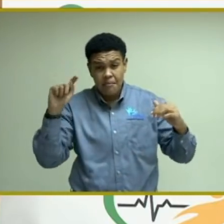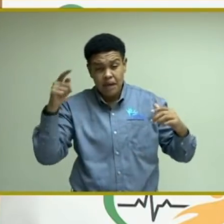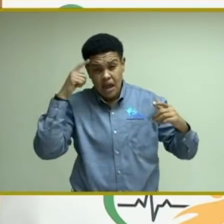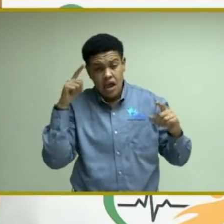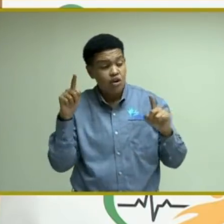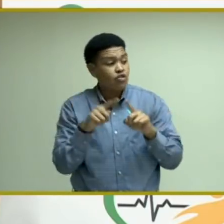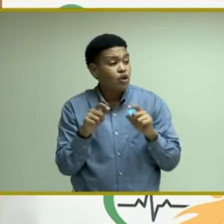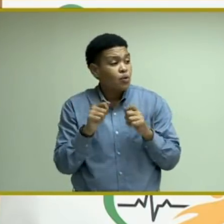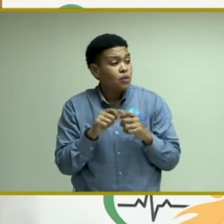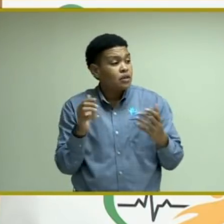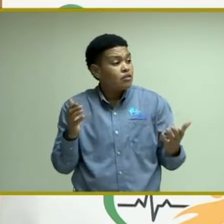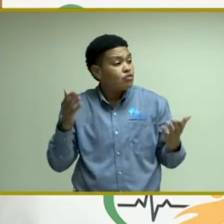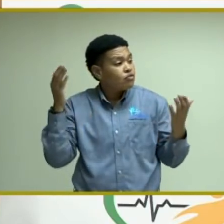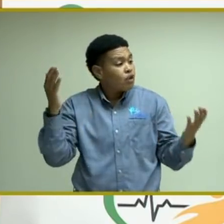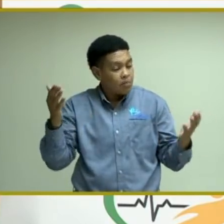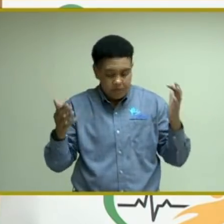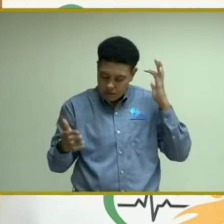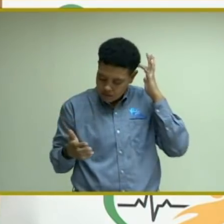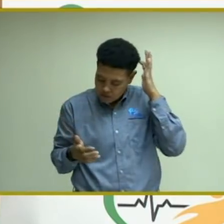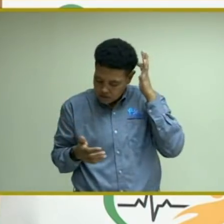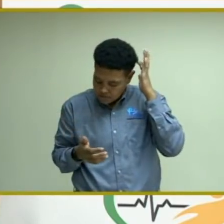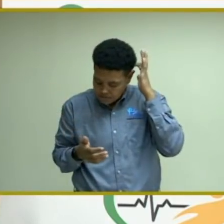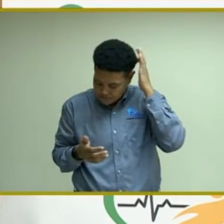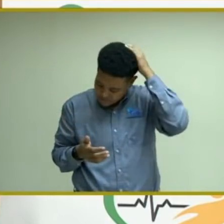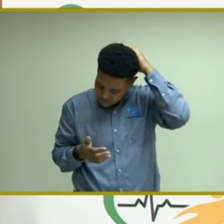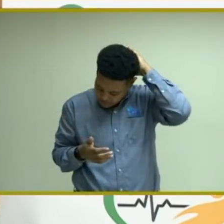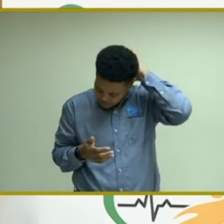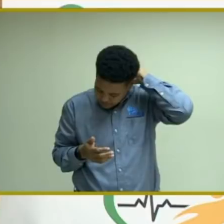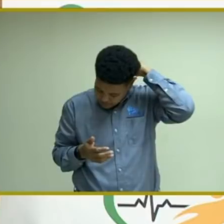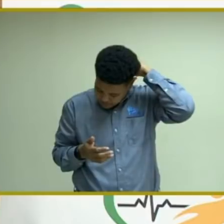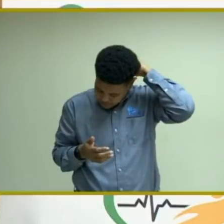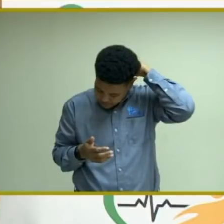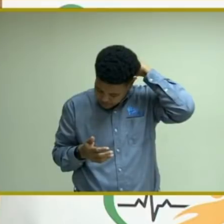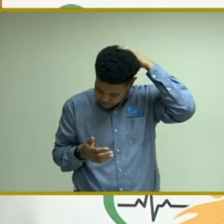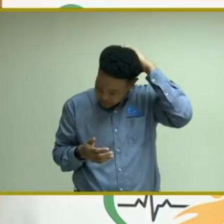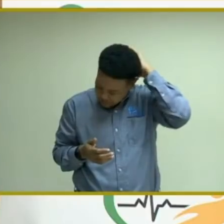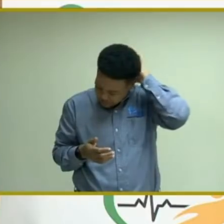with a recommendation that will see,